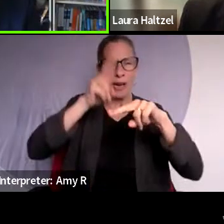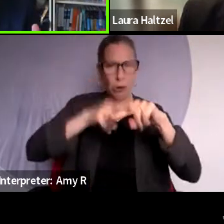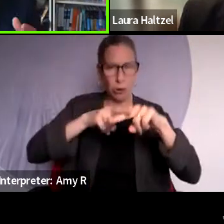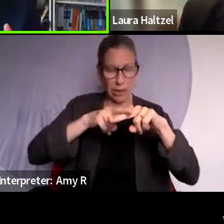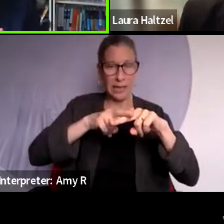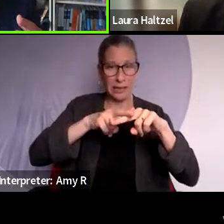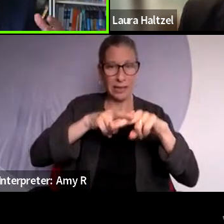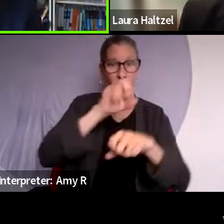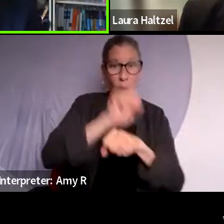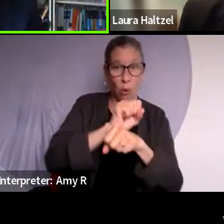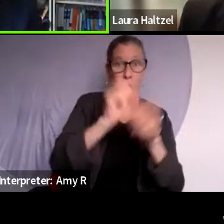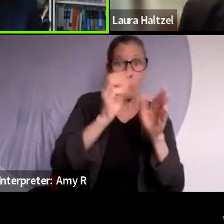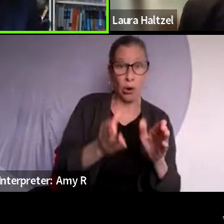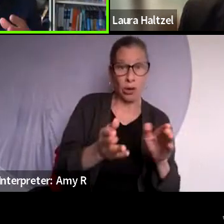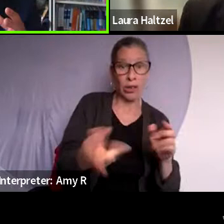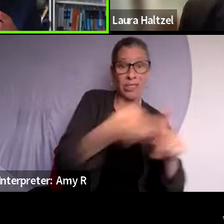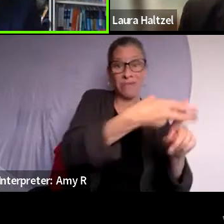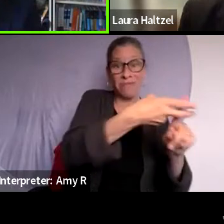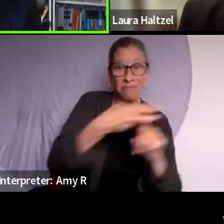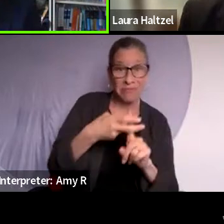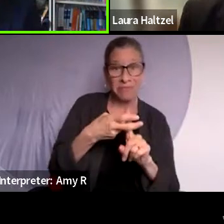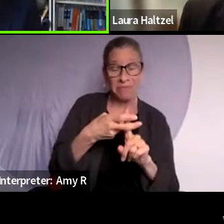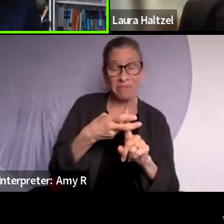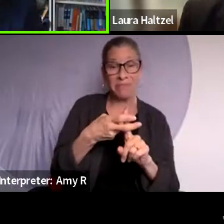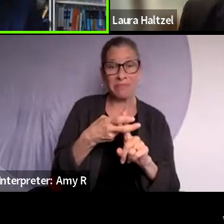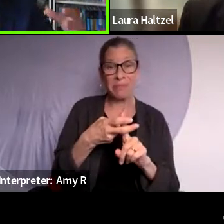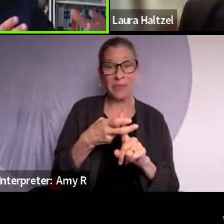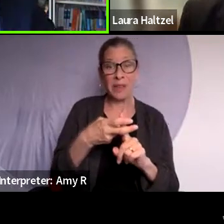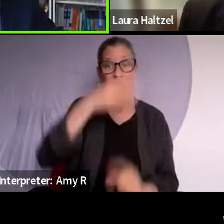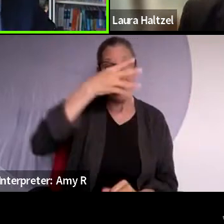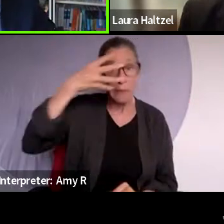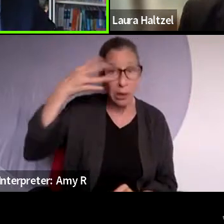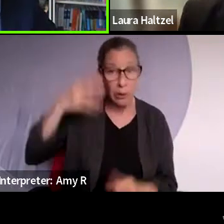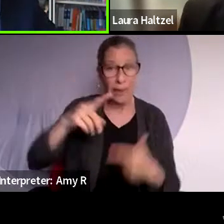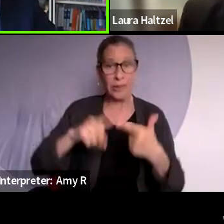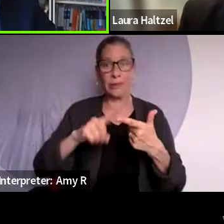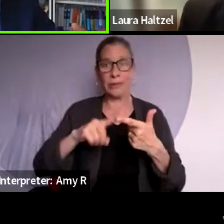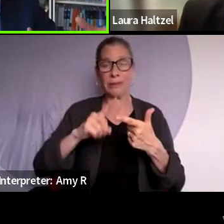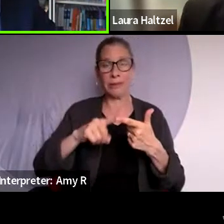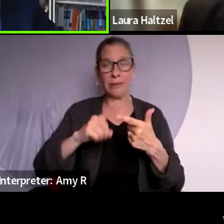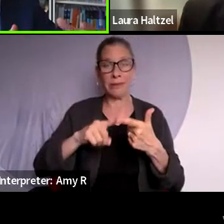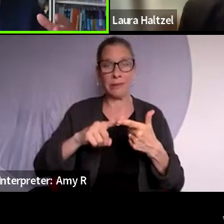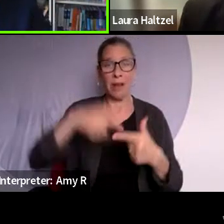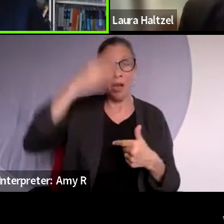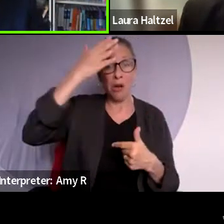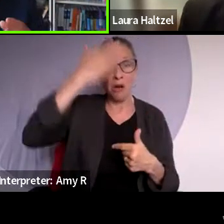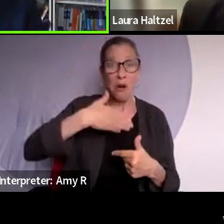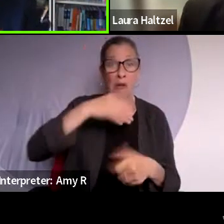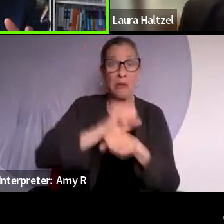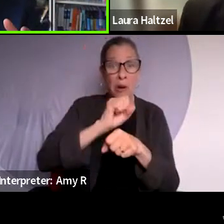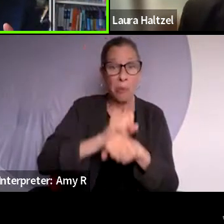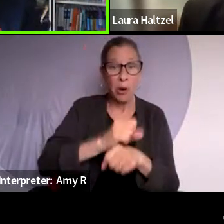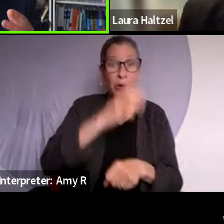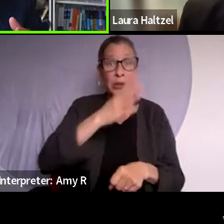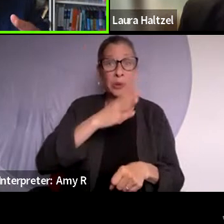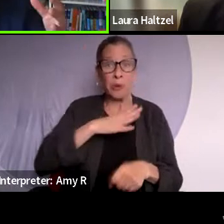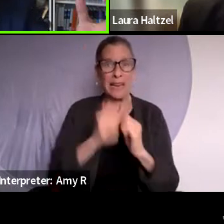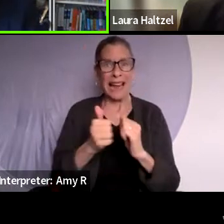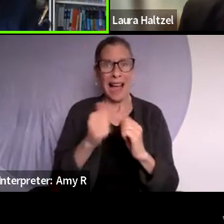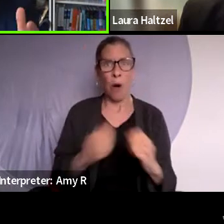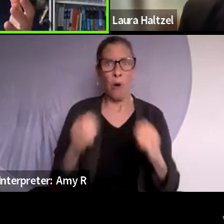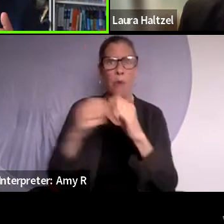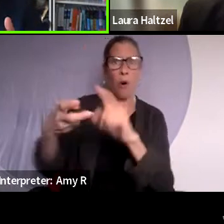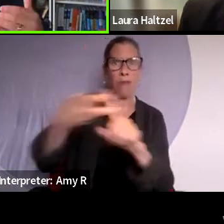participation to get more people in the labor market, whether it's immigration, whether it's current workers, women, et cetera. How do we do that to get